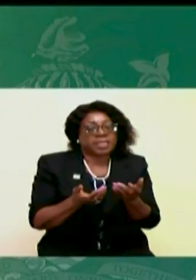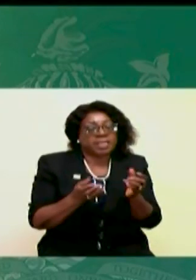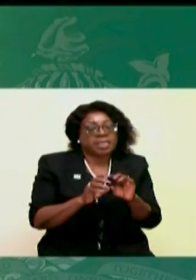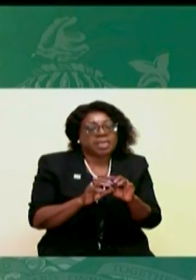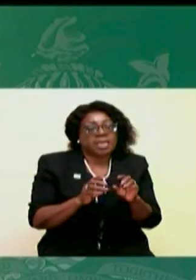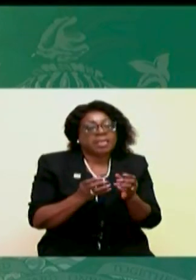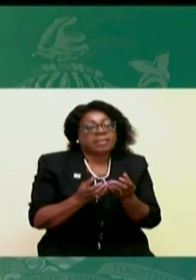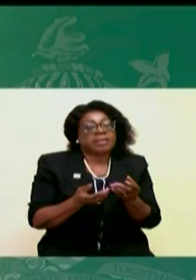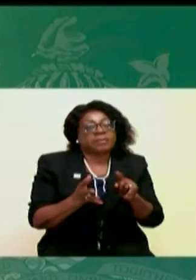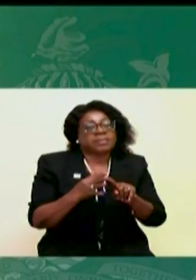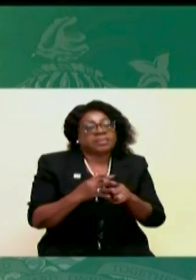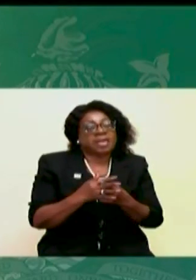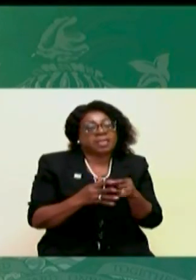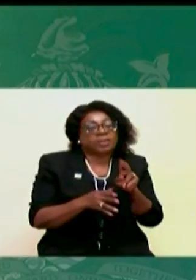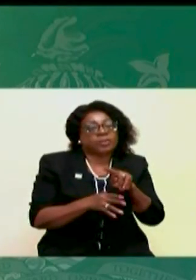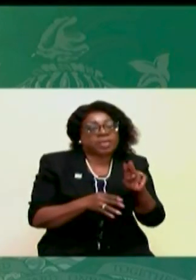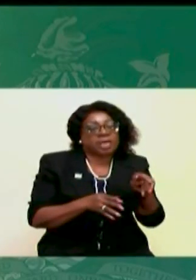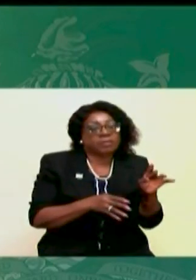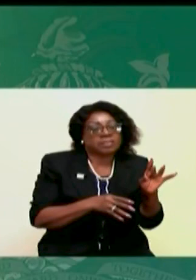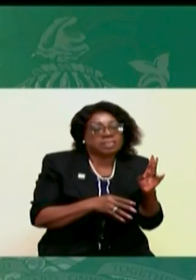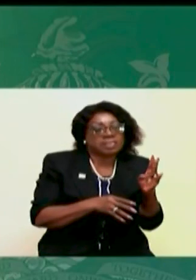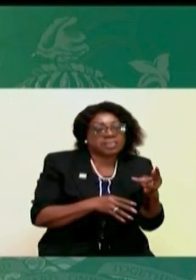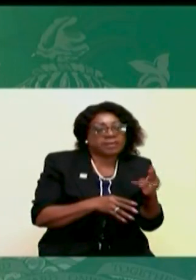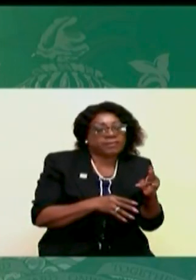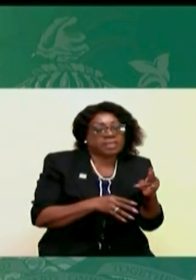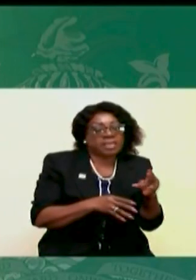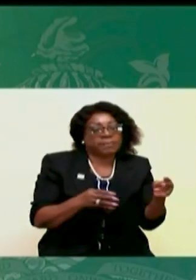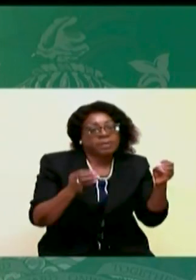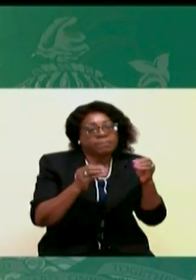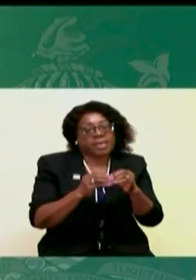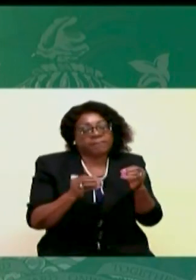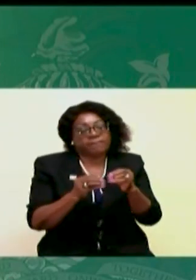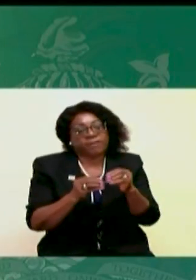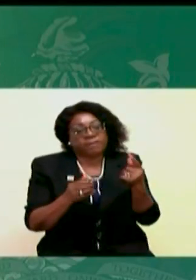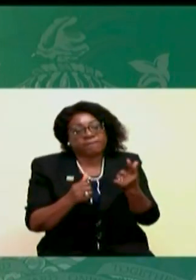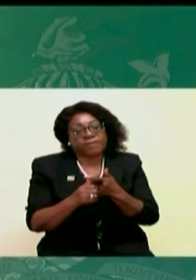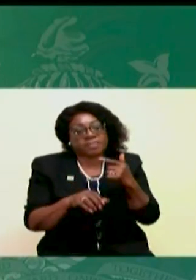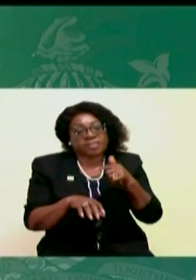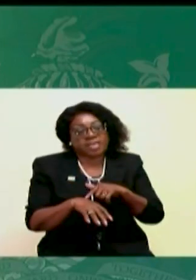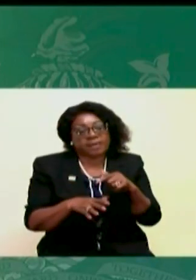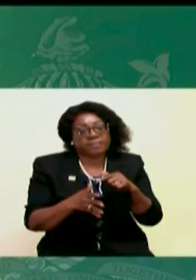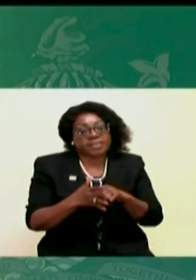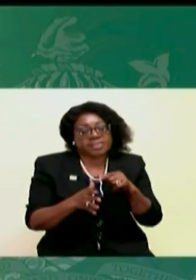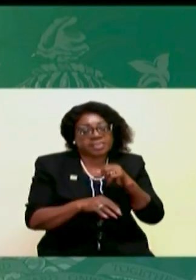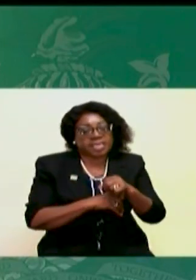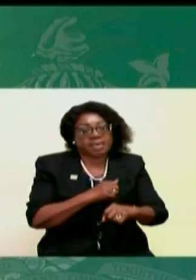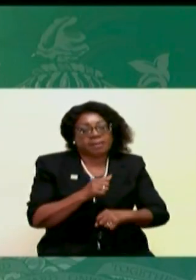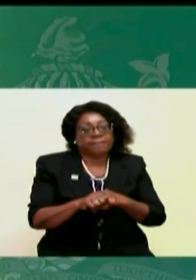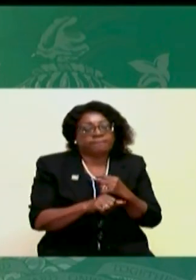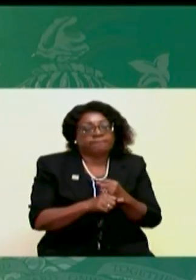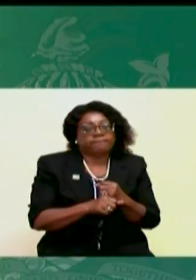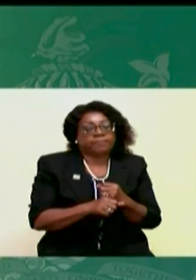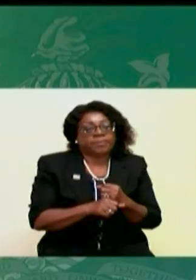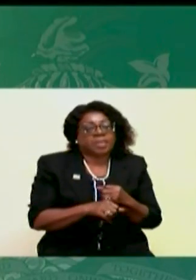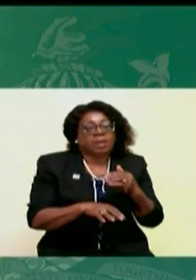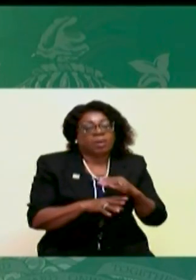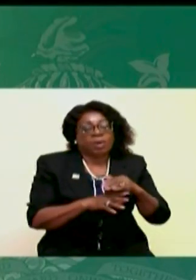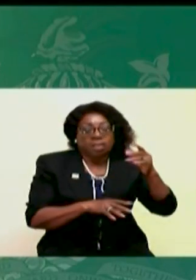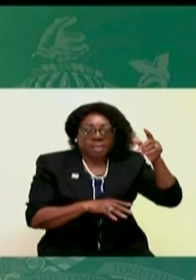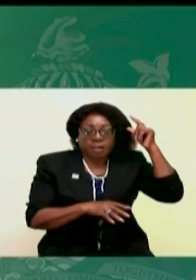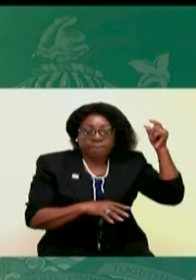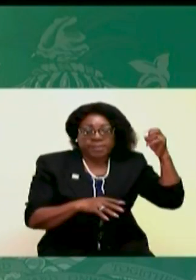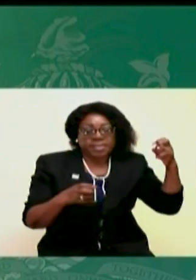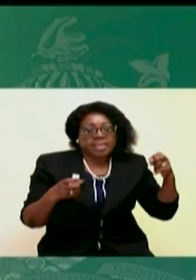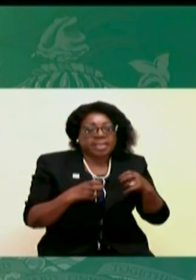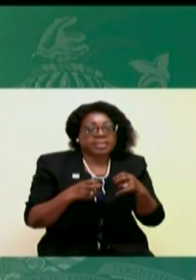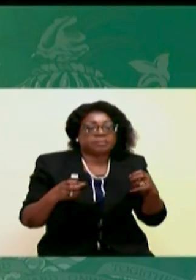established in 2017, but met for the first time, Madam Speaker, just this year. On the government's electronic